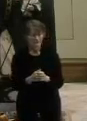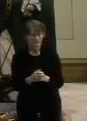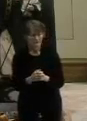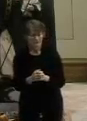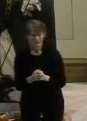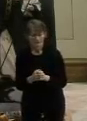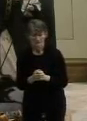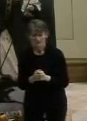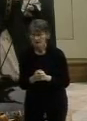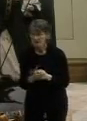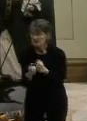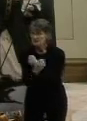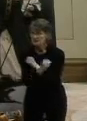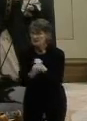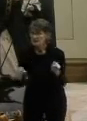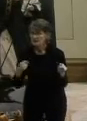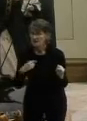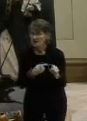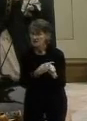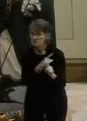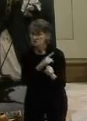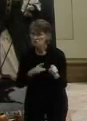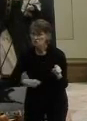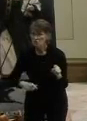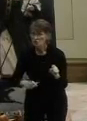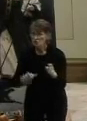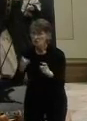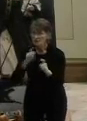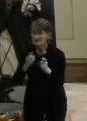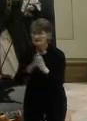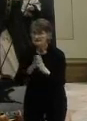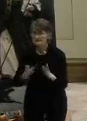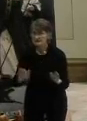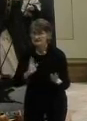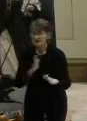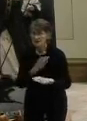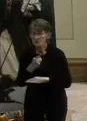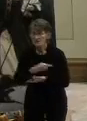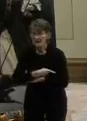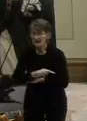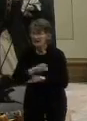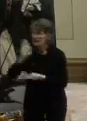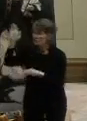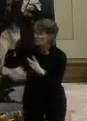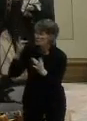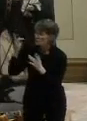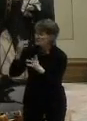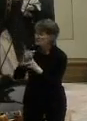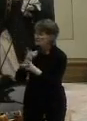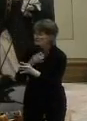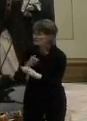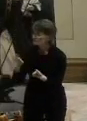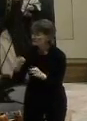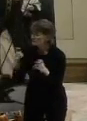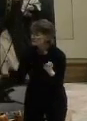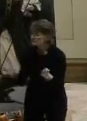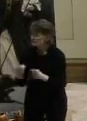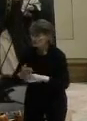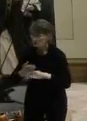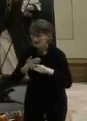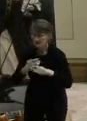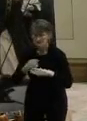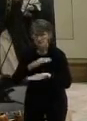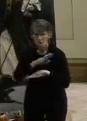from every evil. Graciously grant peace in our days. In your mercy, keep us free from sin. Protect us from